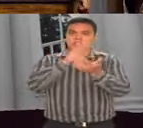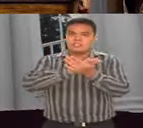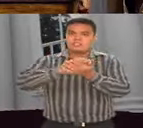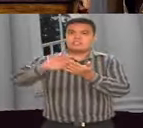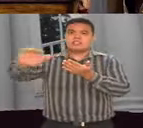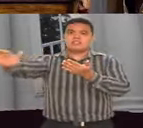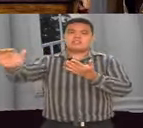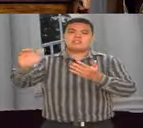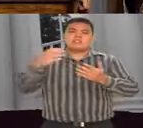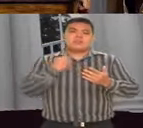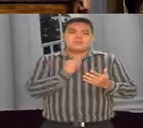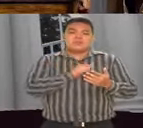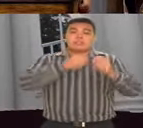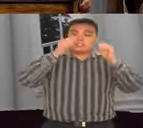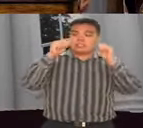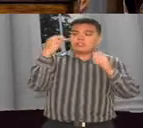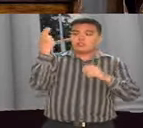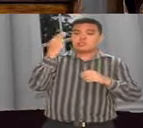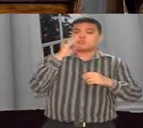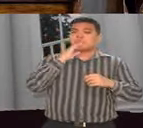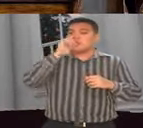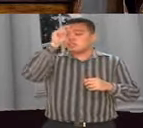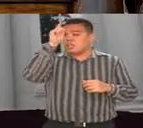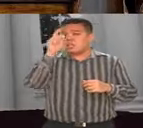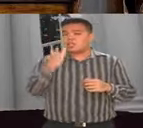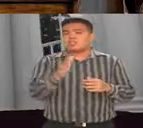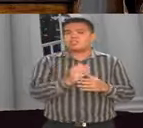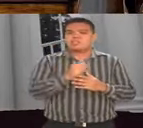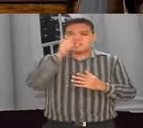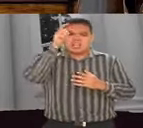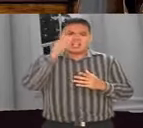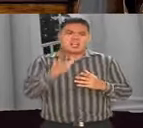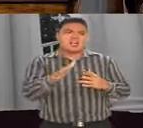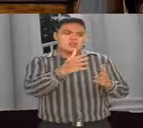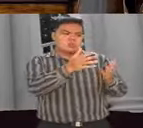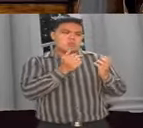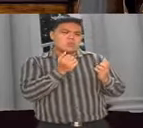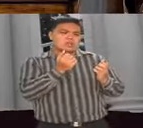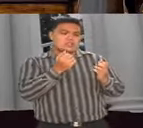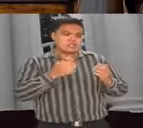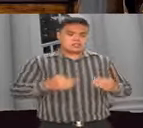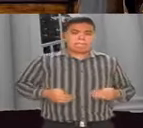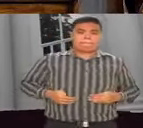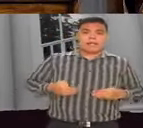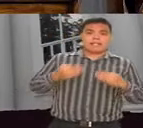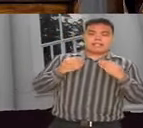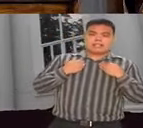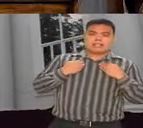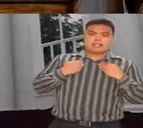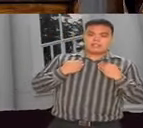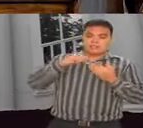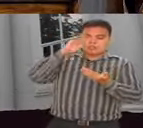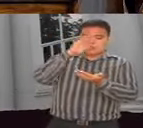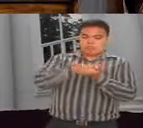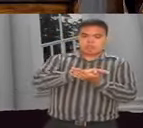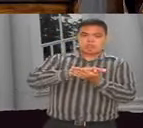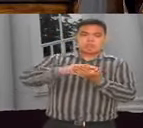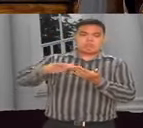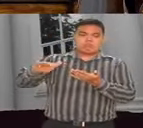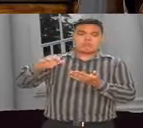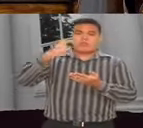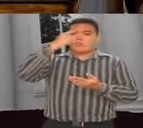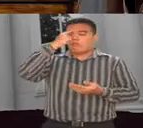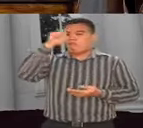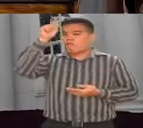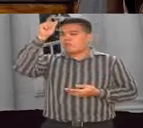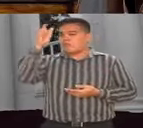the vessels of the Lord. Gusto sa Dios nga kaning atong vessel, kaning atong lawas, limpyo